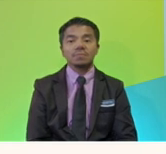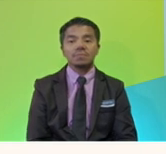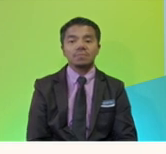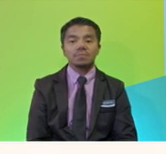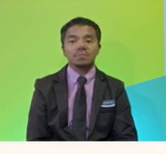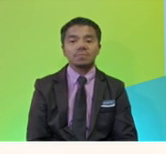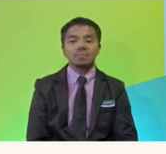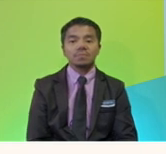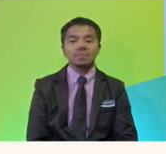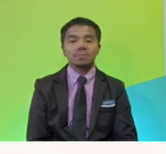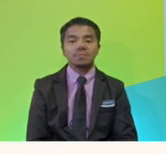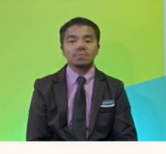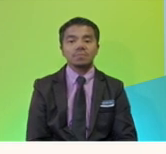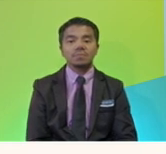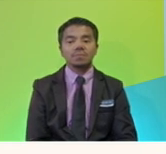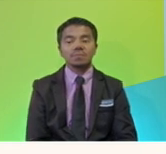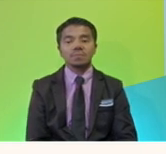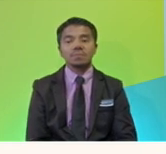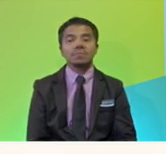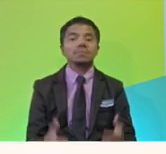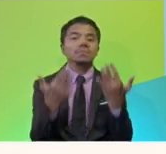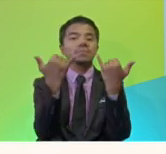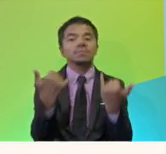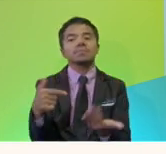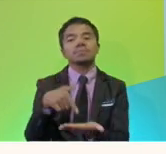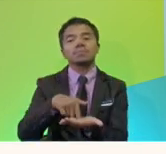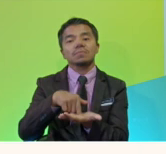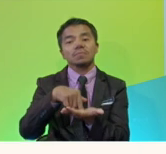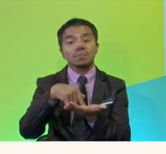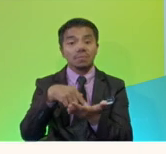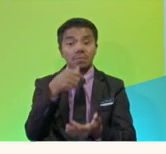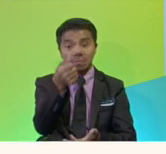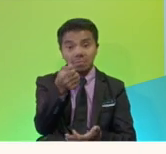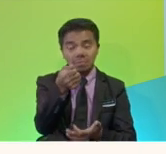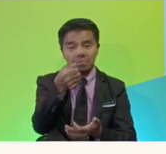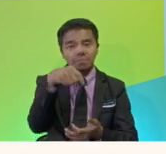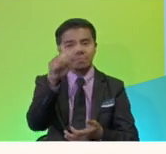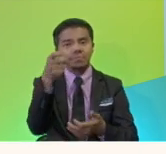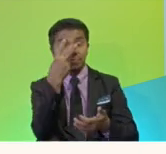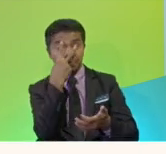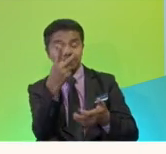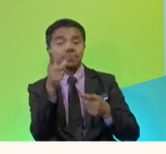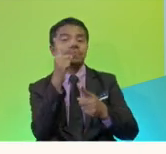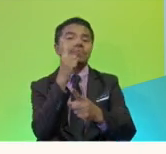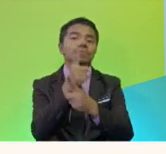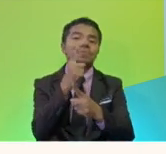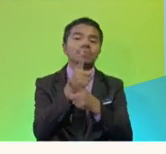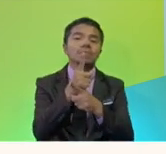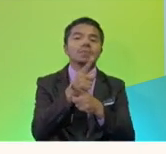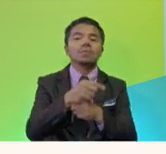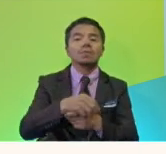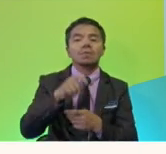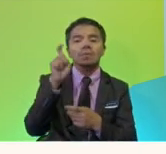don't trust your hunch too much. You need to confirm by reading the next text. Okay, you need to be able